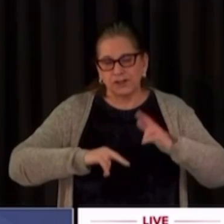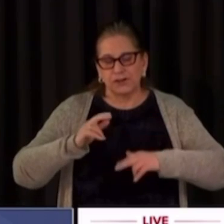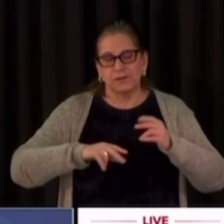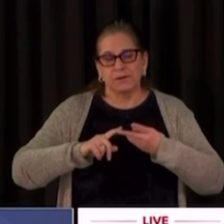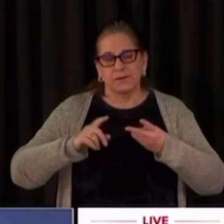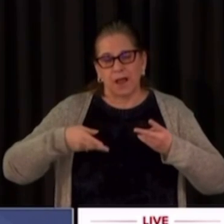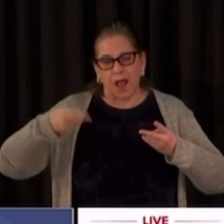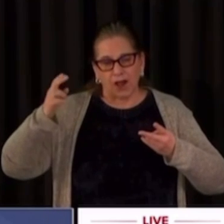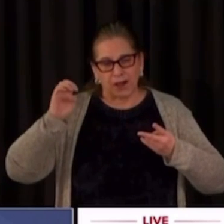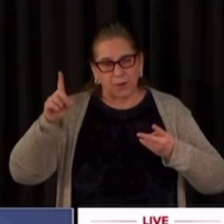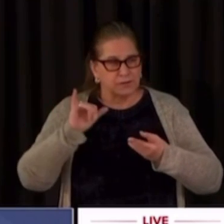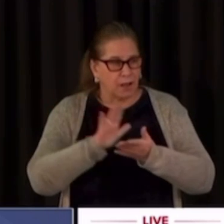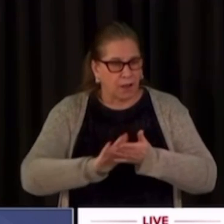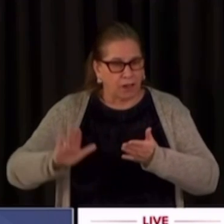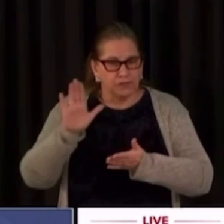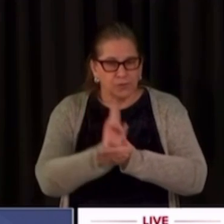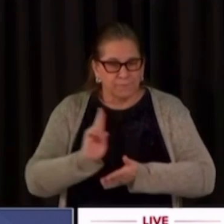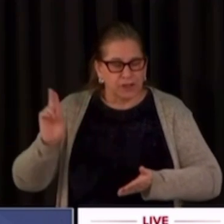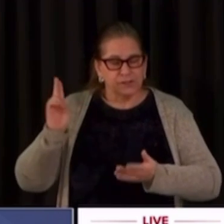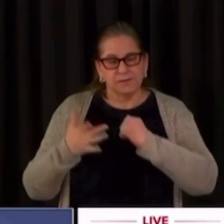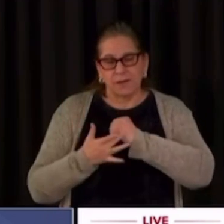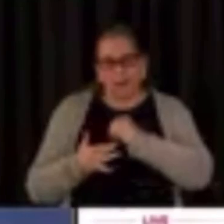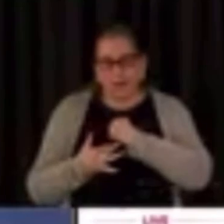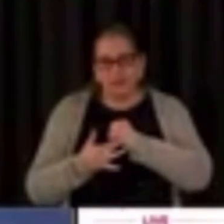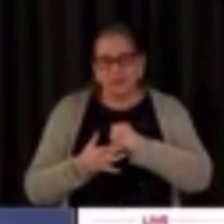information technology. The remainder of the